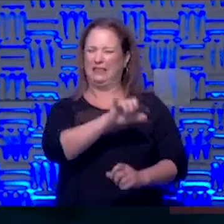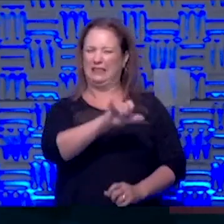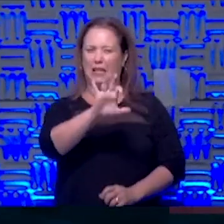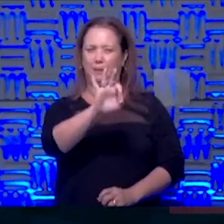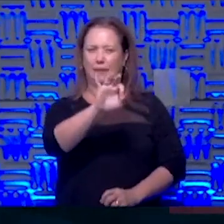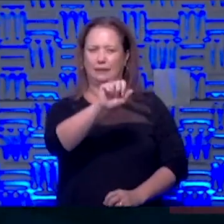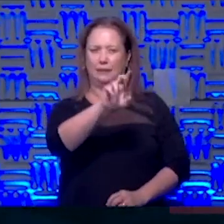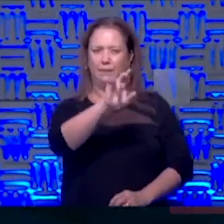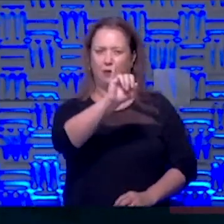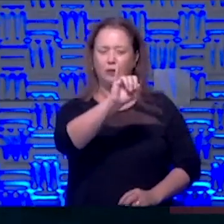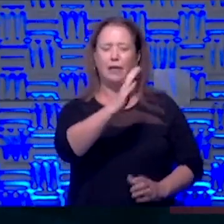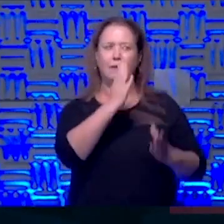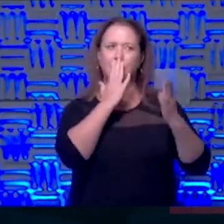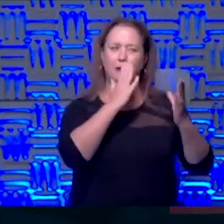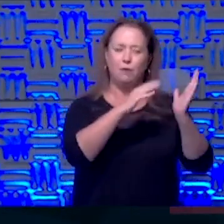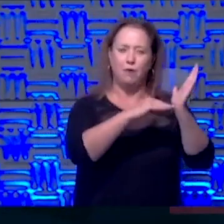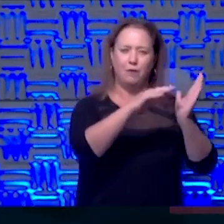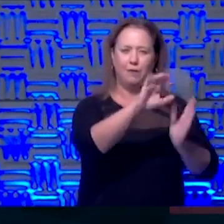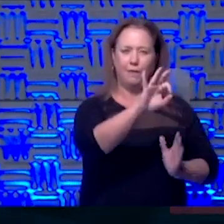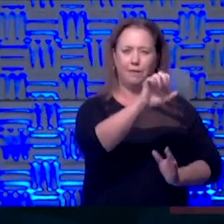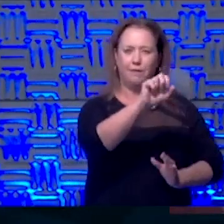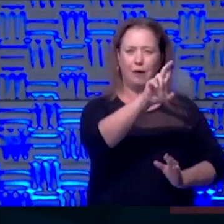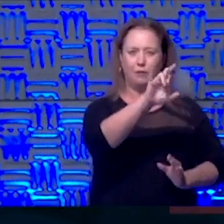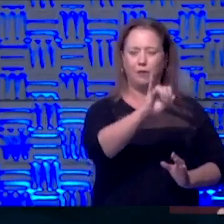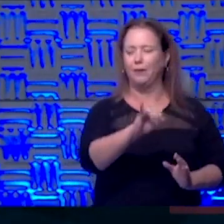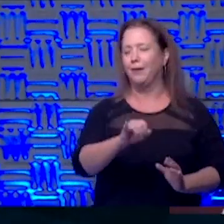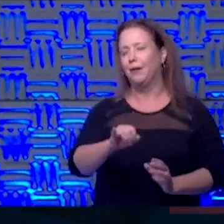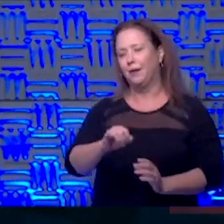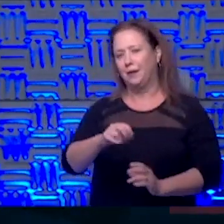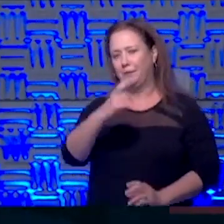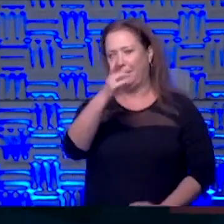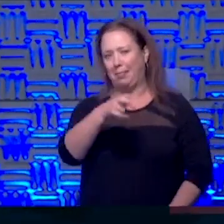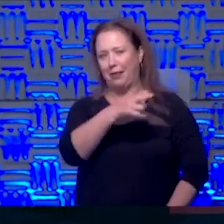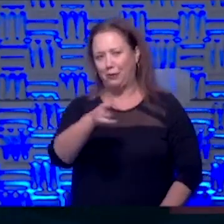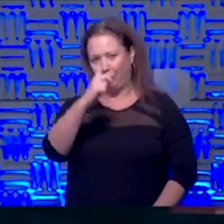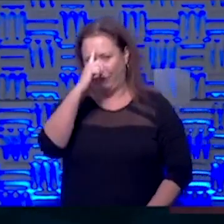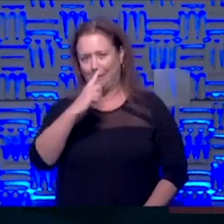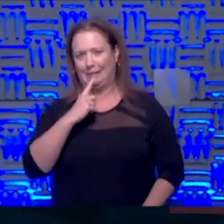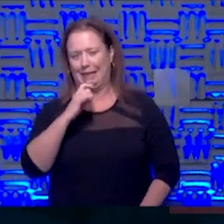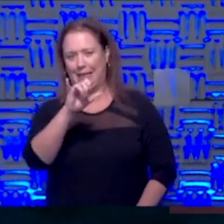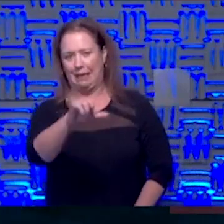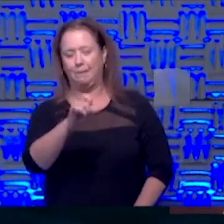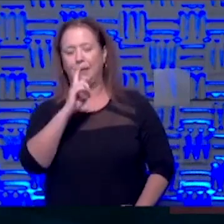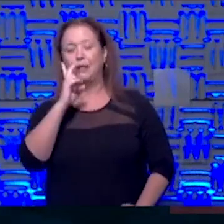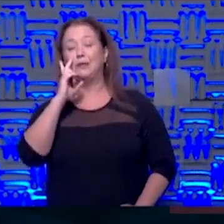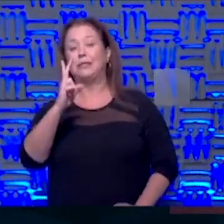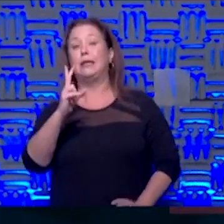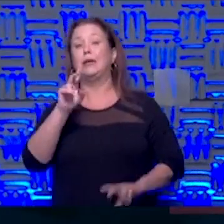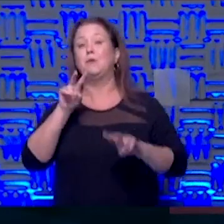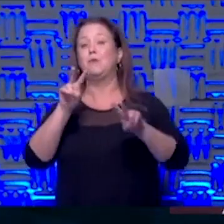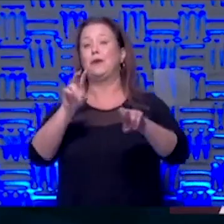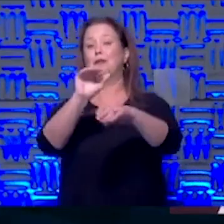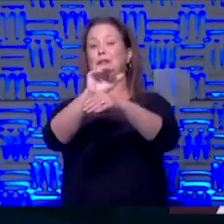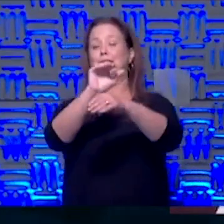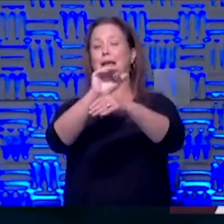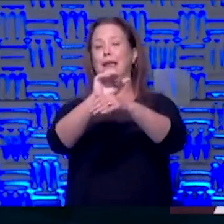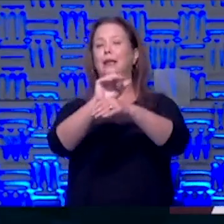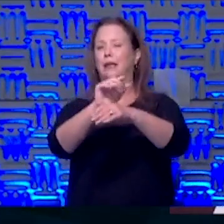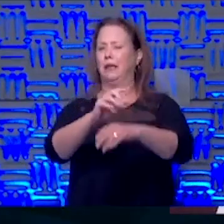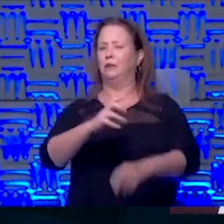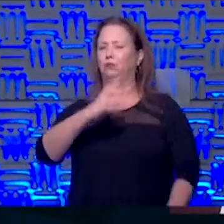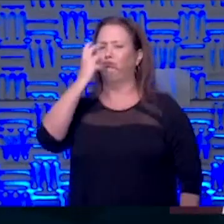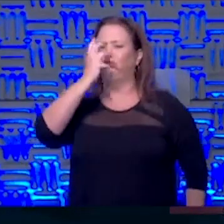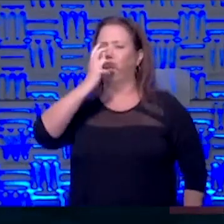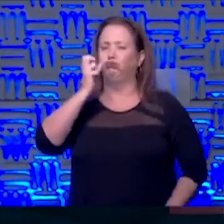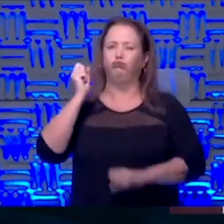God love him. Well, yeah, bless you for saying that. I want you to see my smoke. Make sure you tune in and watch it. It's right there. It's a heater,